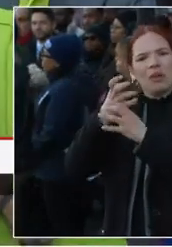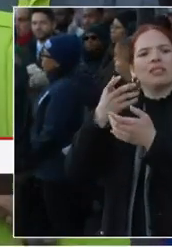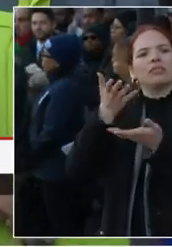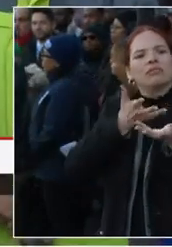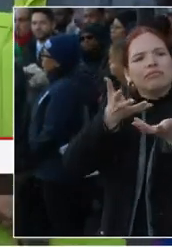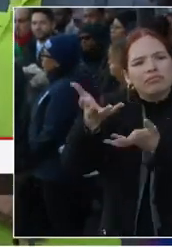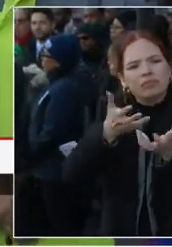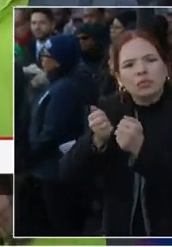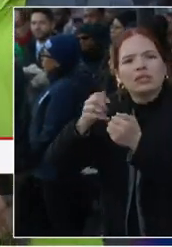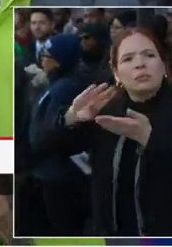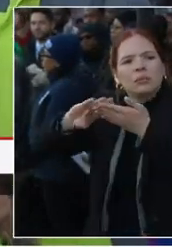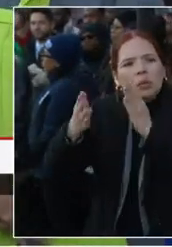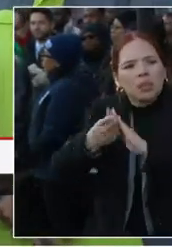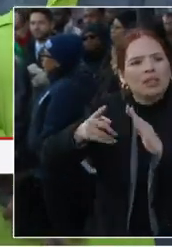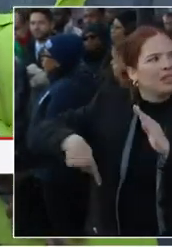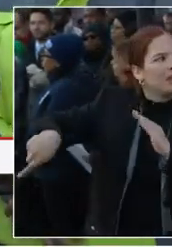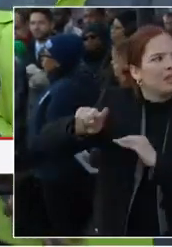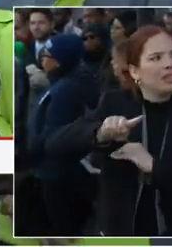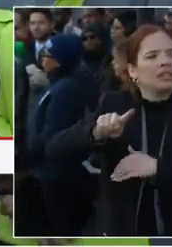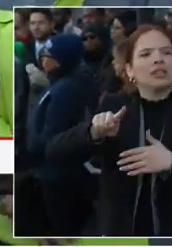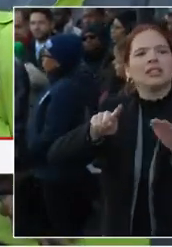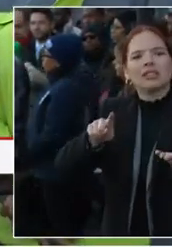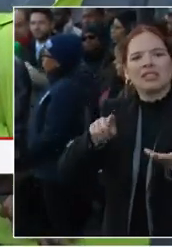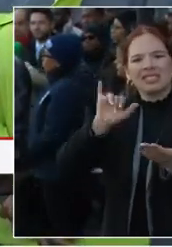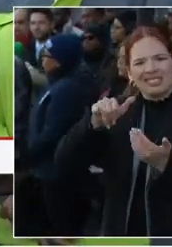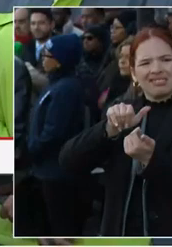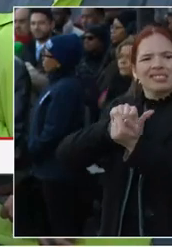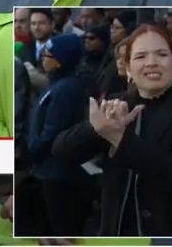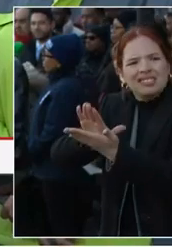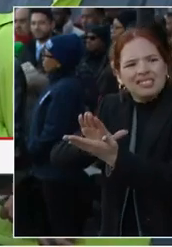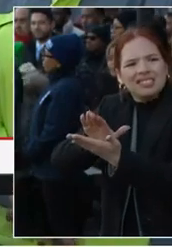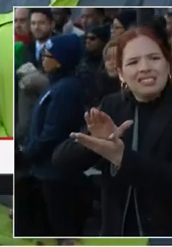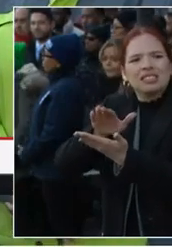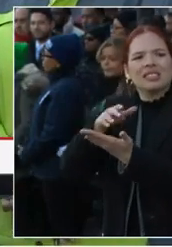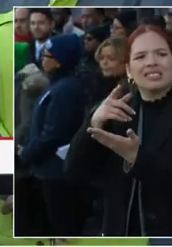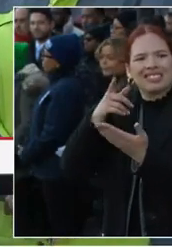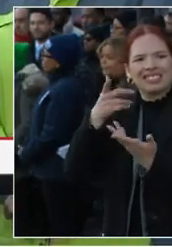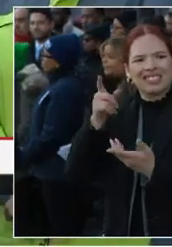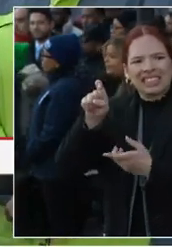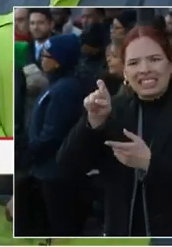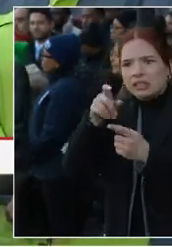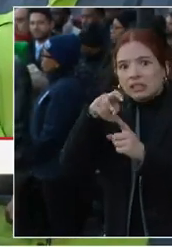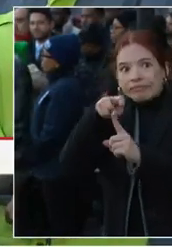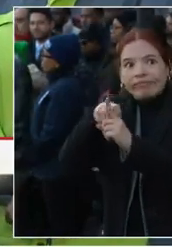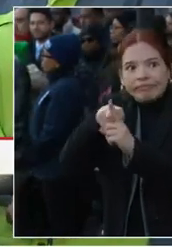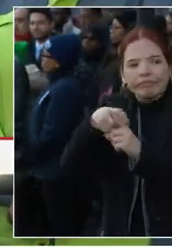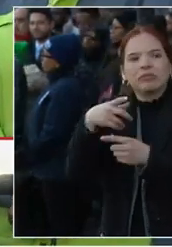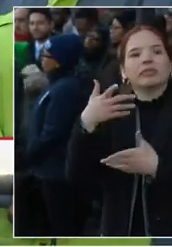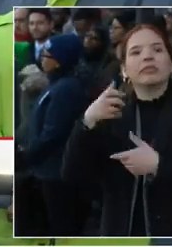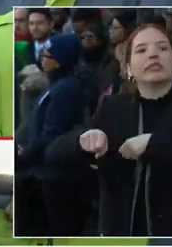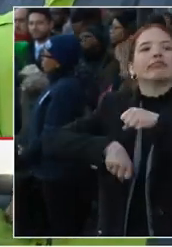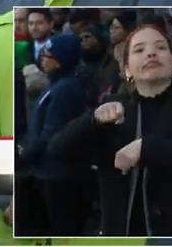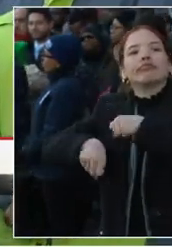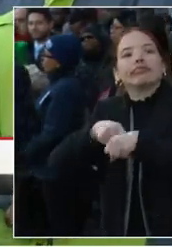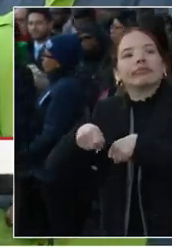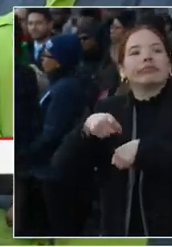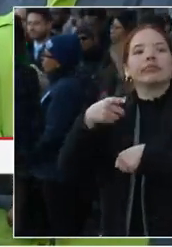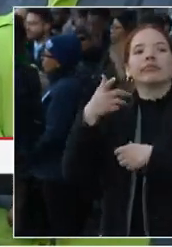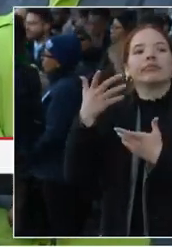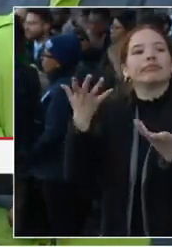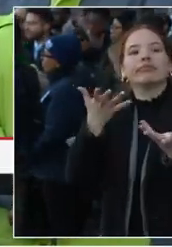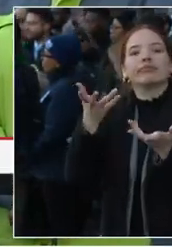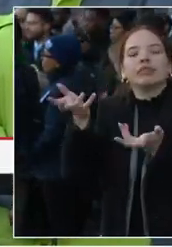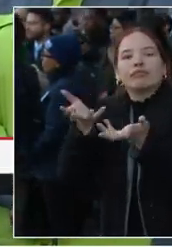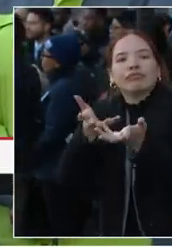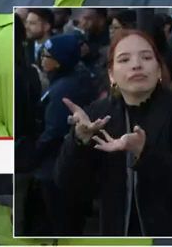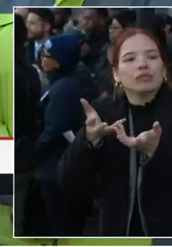in non-confrontational ways. Not when we have to arrest somebody, but just an officer that's out here riding a bike on the beat, or an officer you happen to see